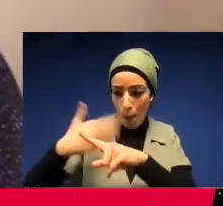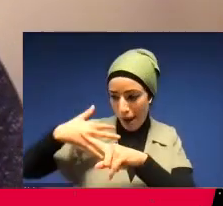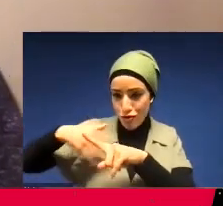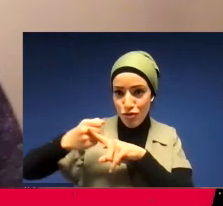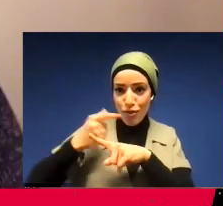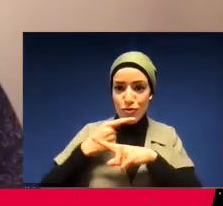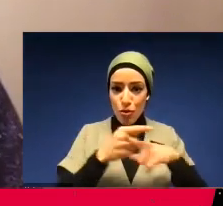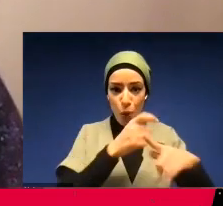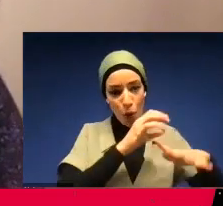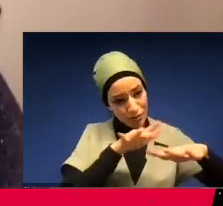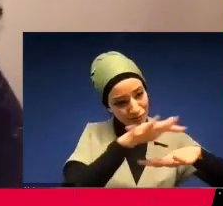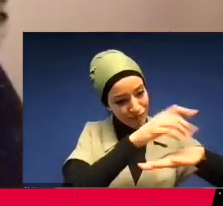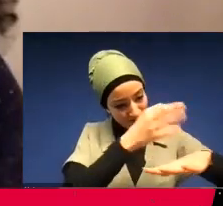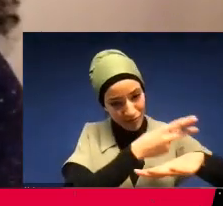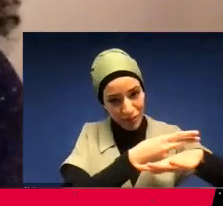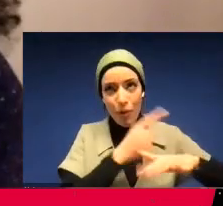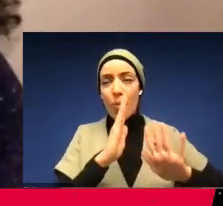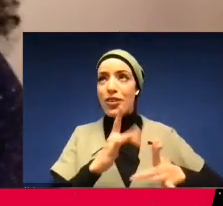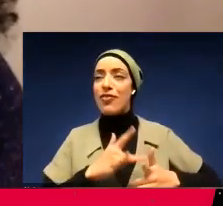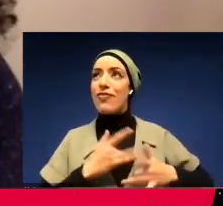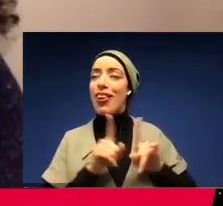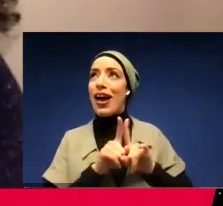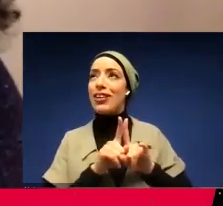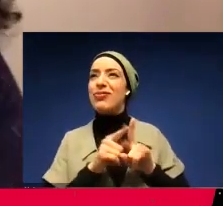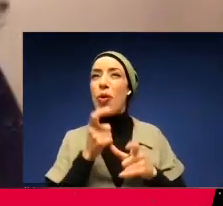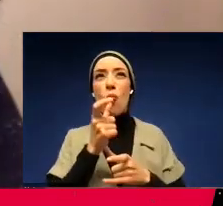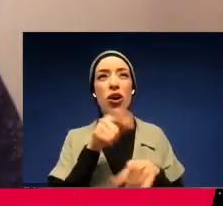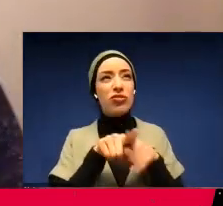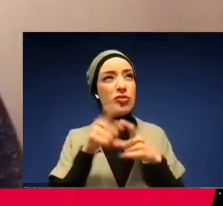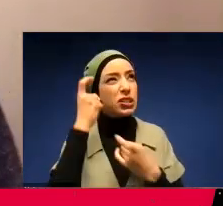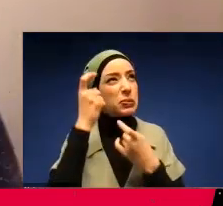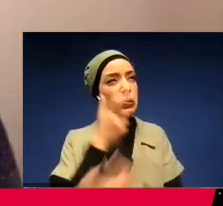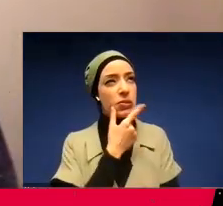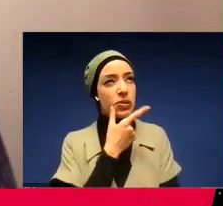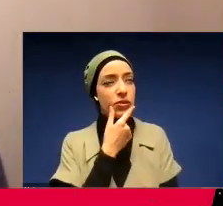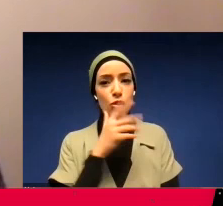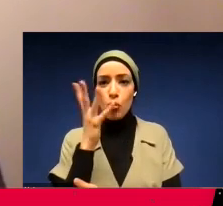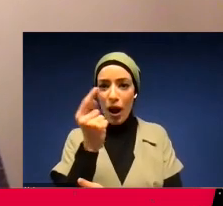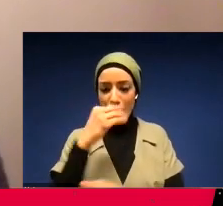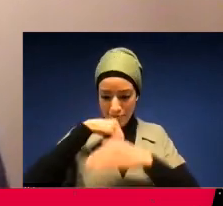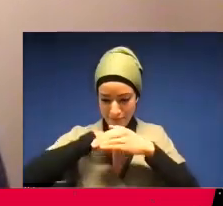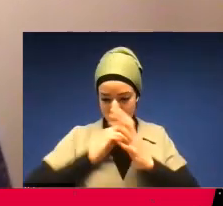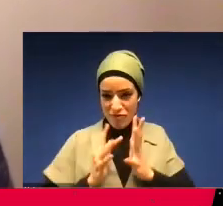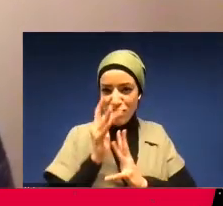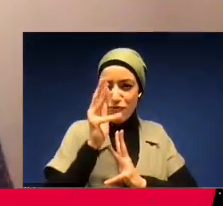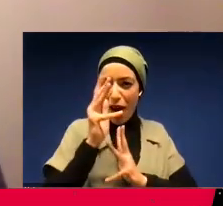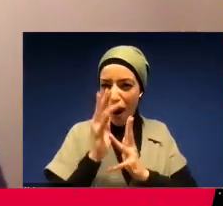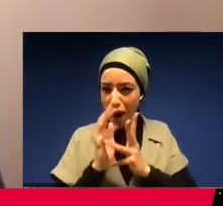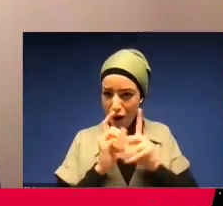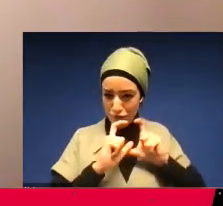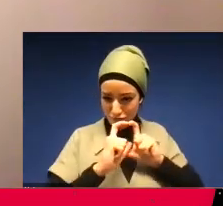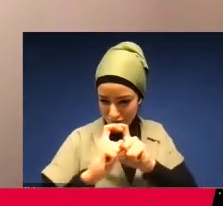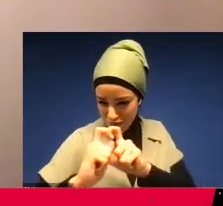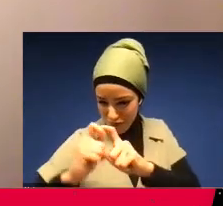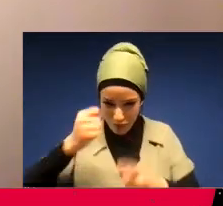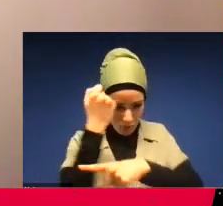it must feel pretty, what's the word? Like you've definitely got the fire to keep the revolution going and to put an